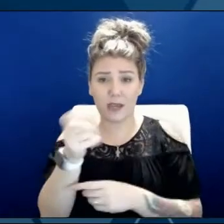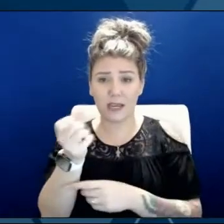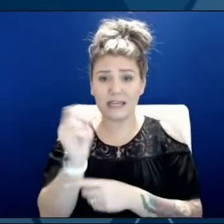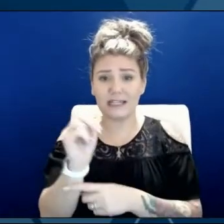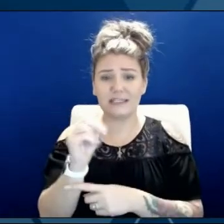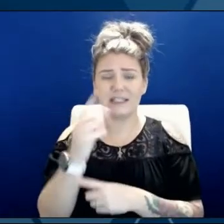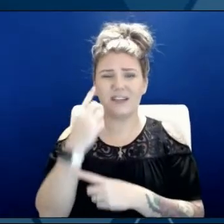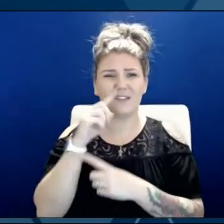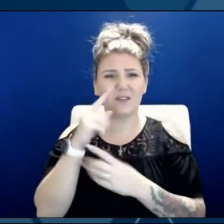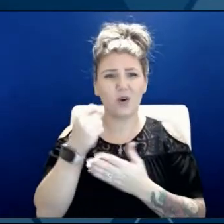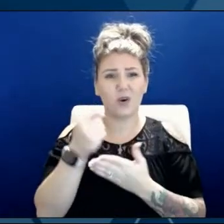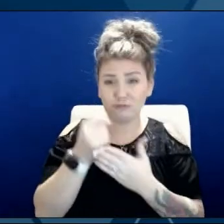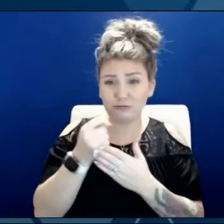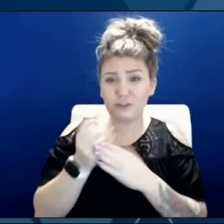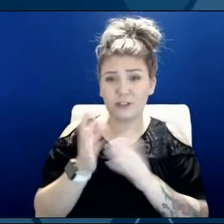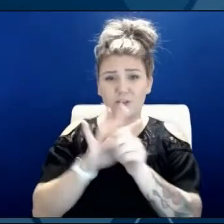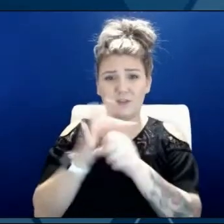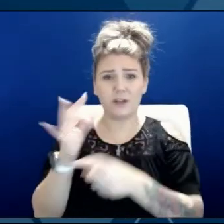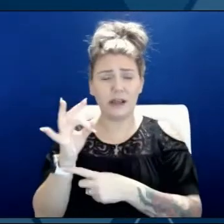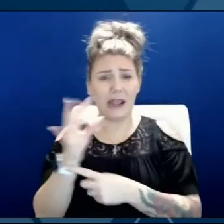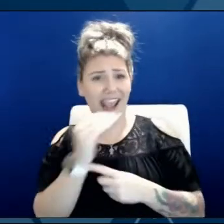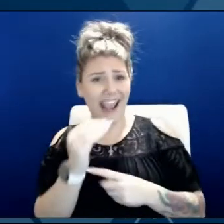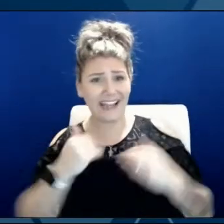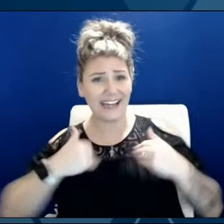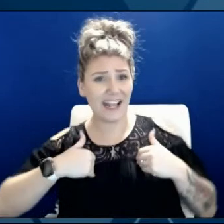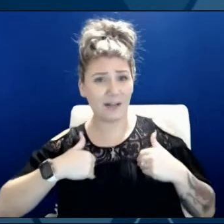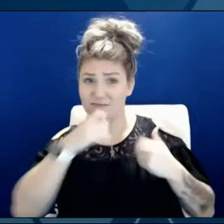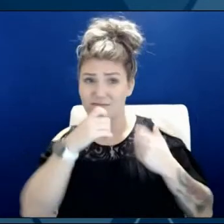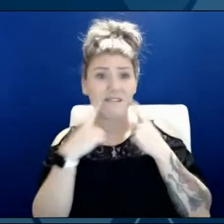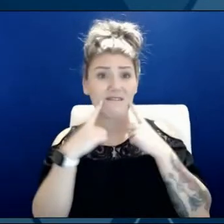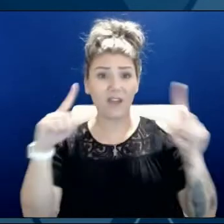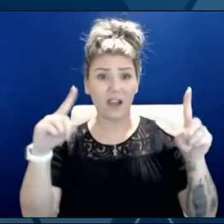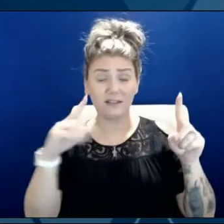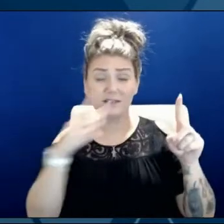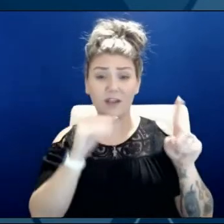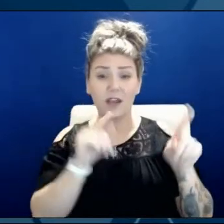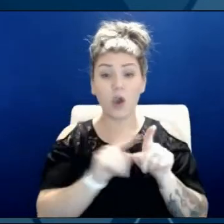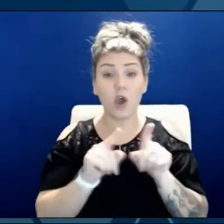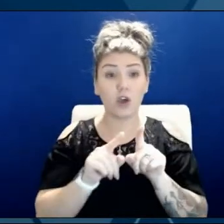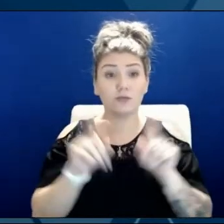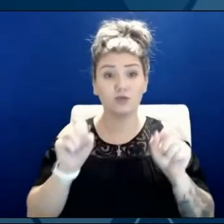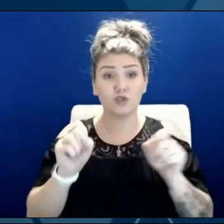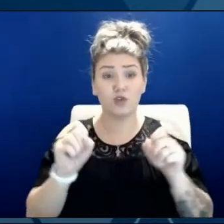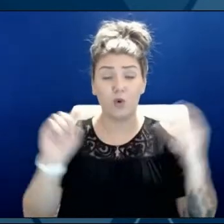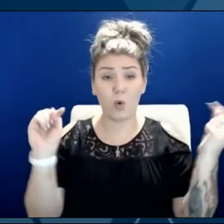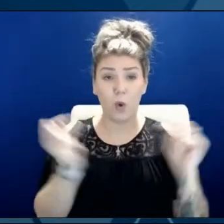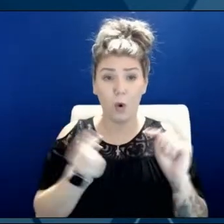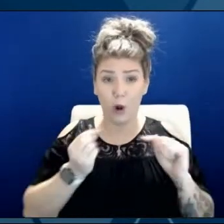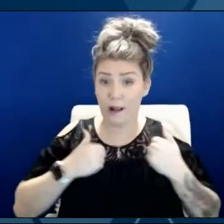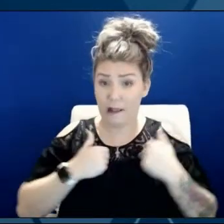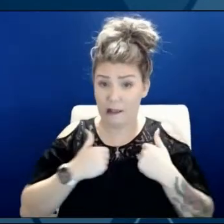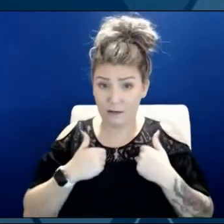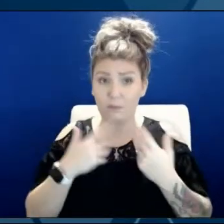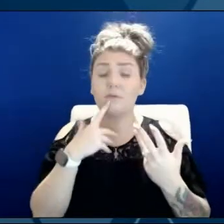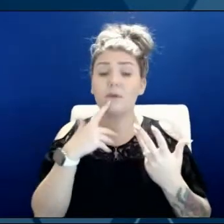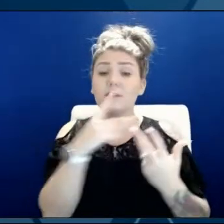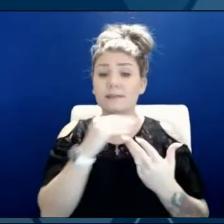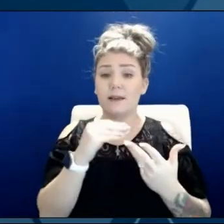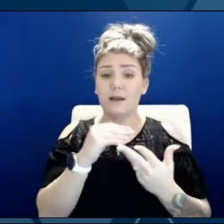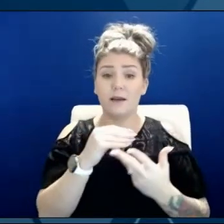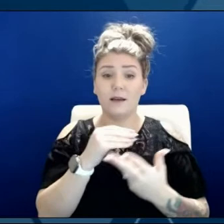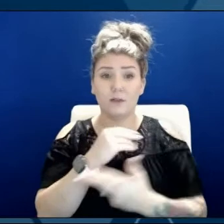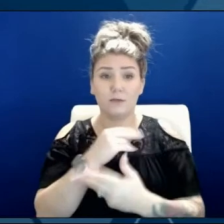even animals, citing it was not effective and could do harm, which obviously one of the tenets of medicine is do no